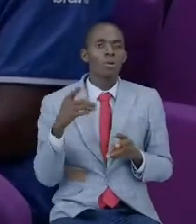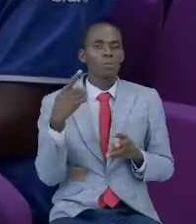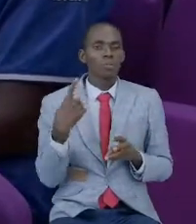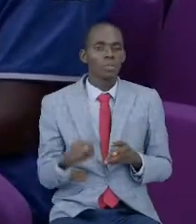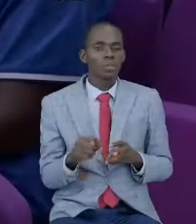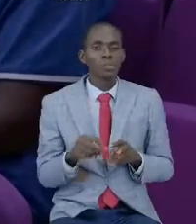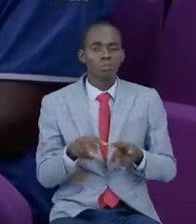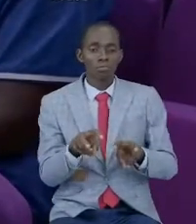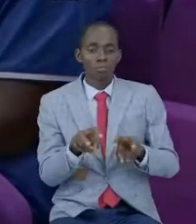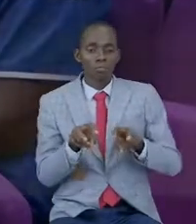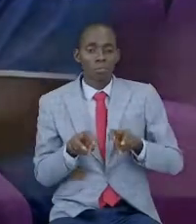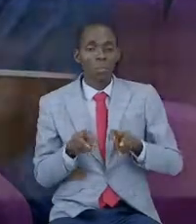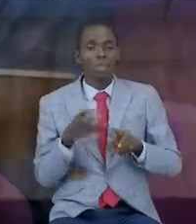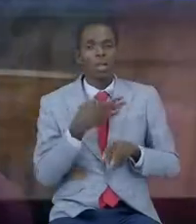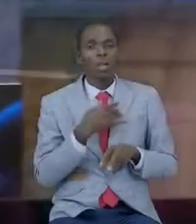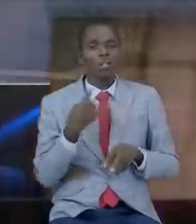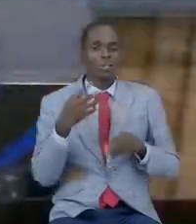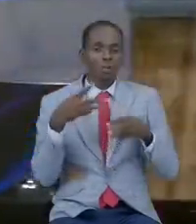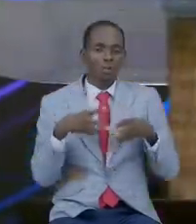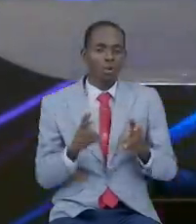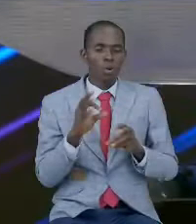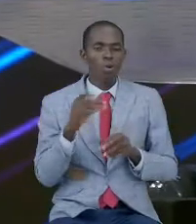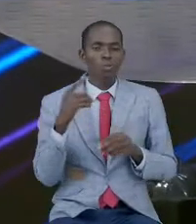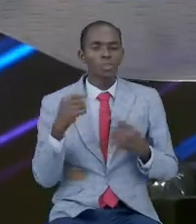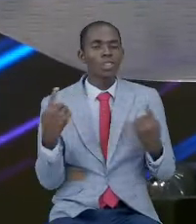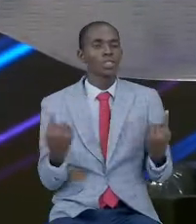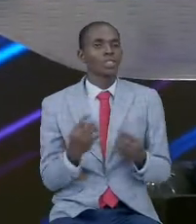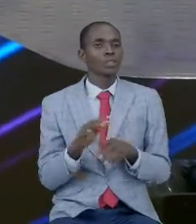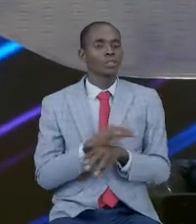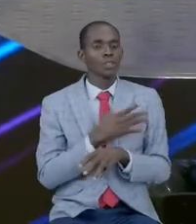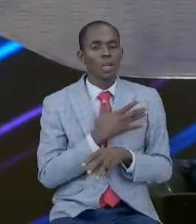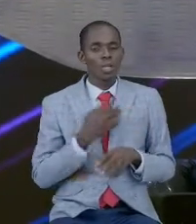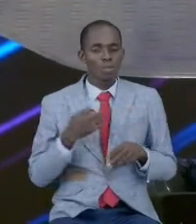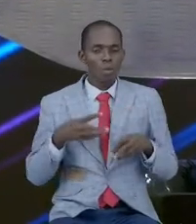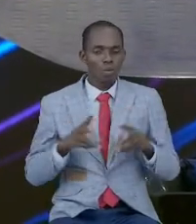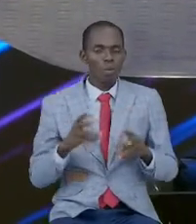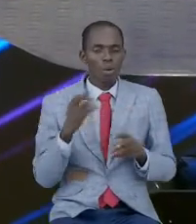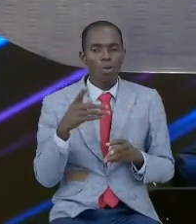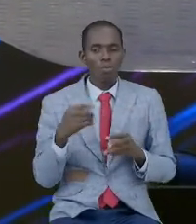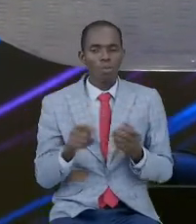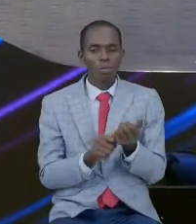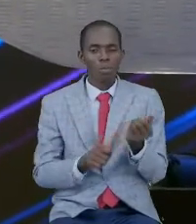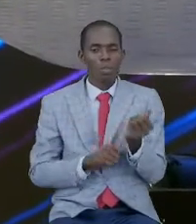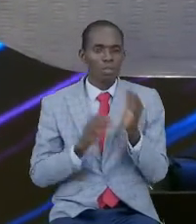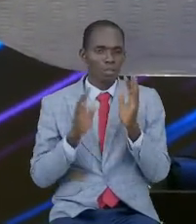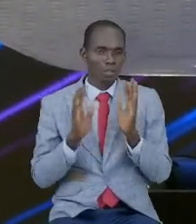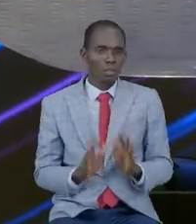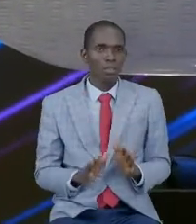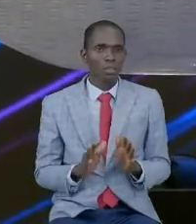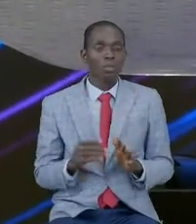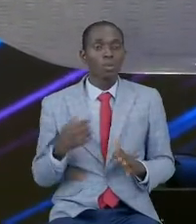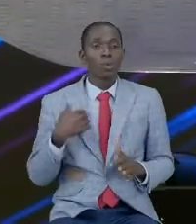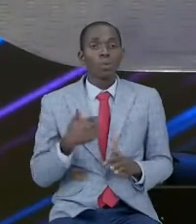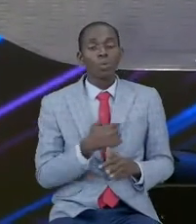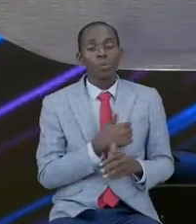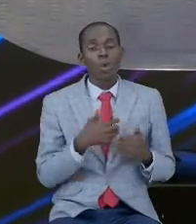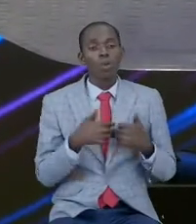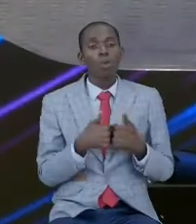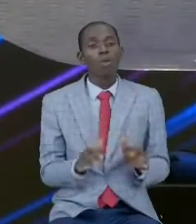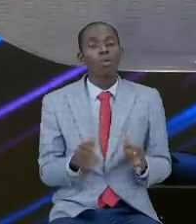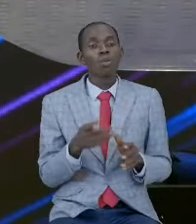greedy, and the way of the sinful, and the way of the backslider, we lose